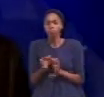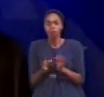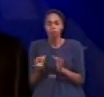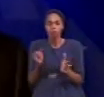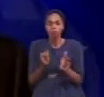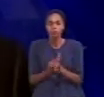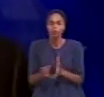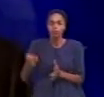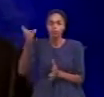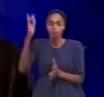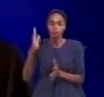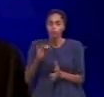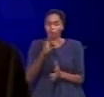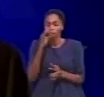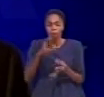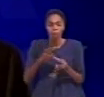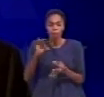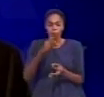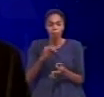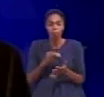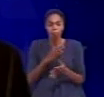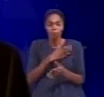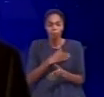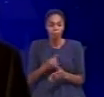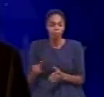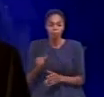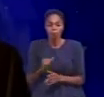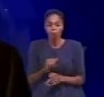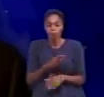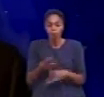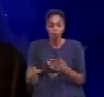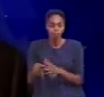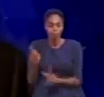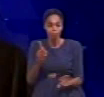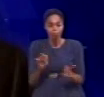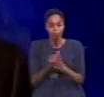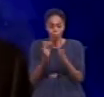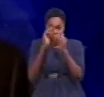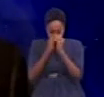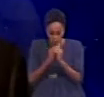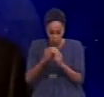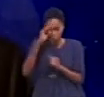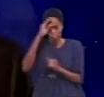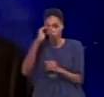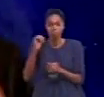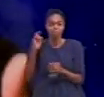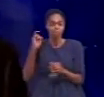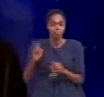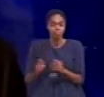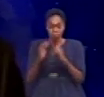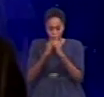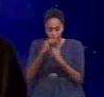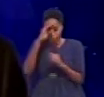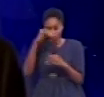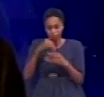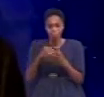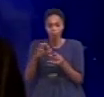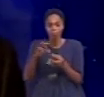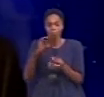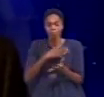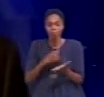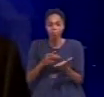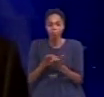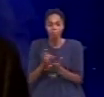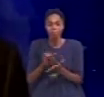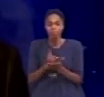a spirit, and they that worship him must worship in spirit and in truth." Spiritual worship, true